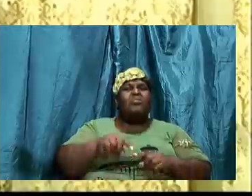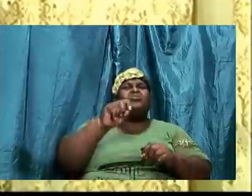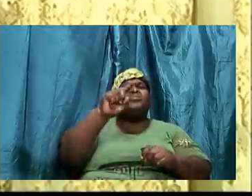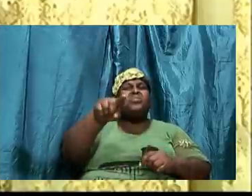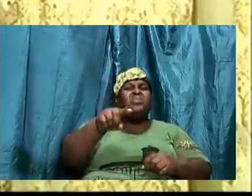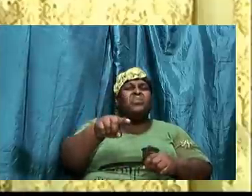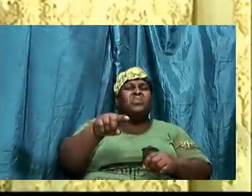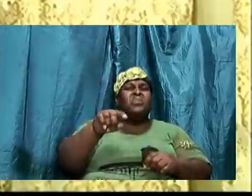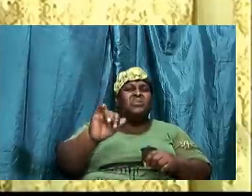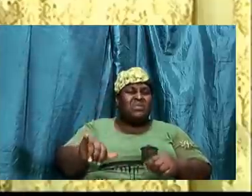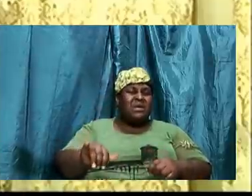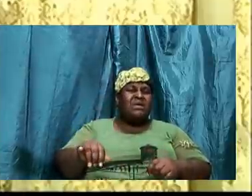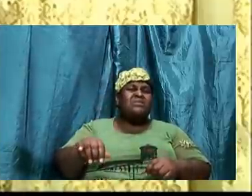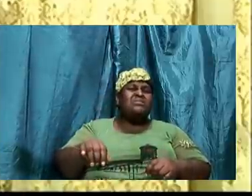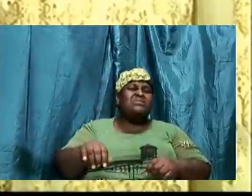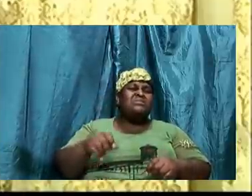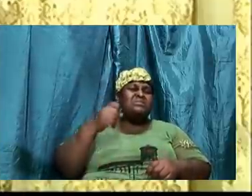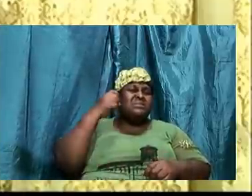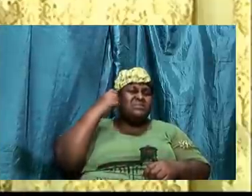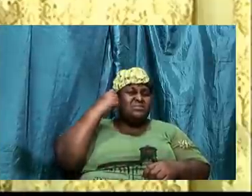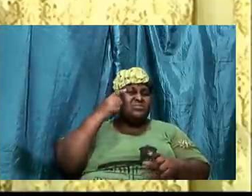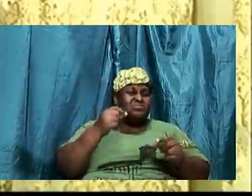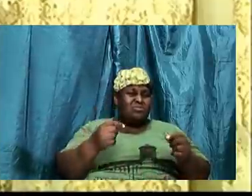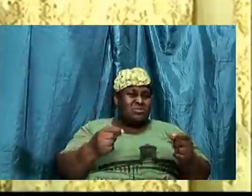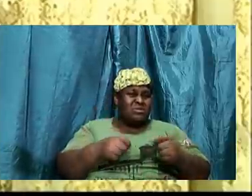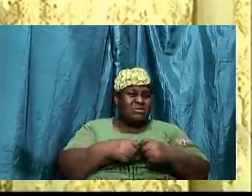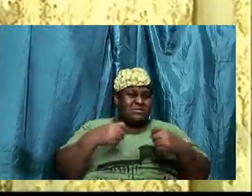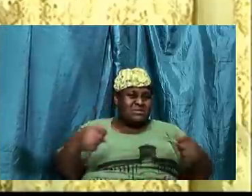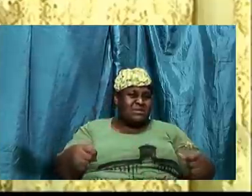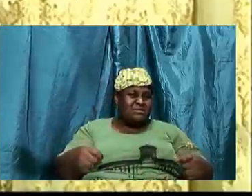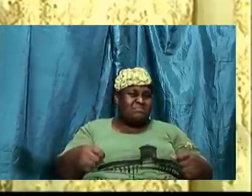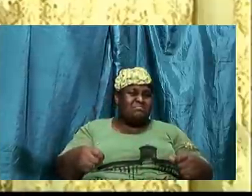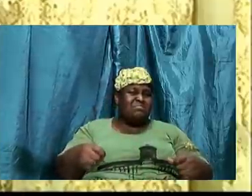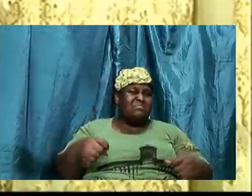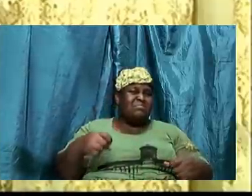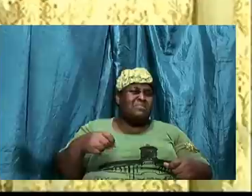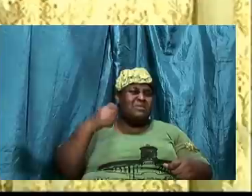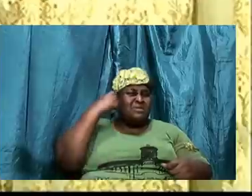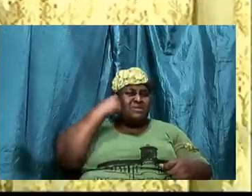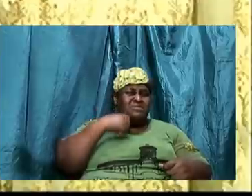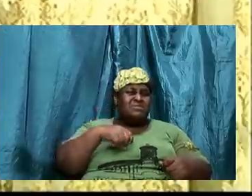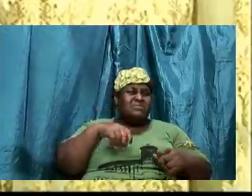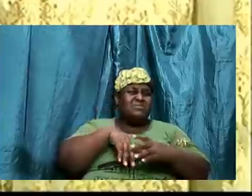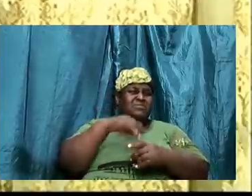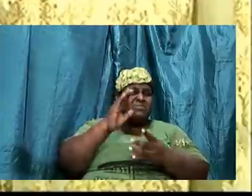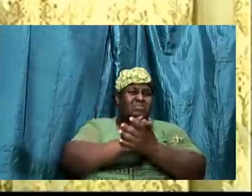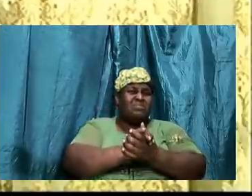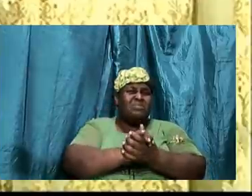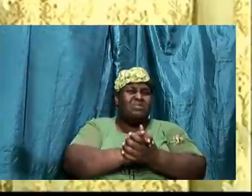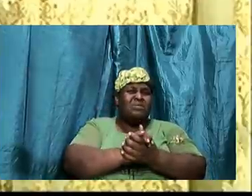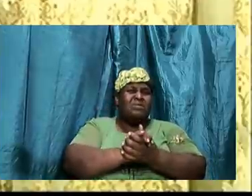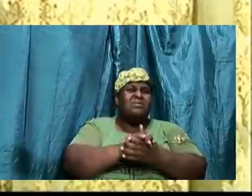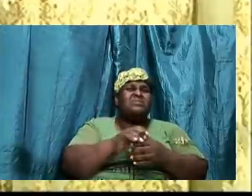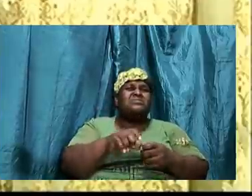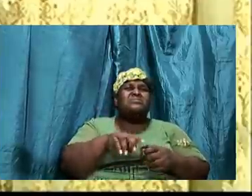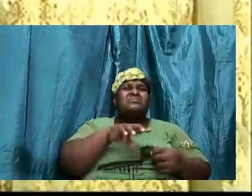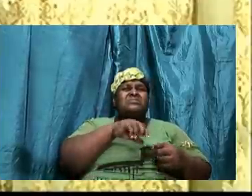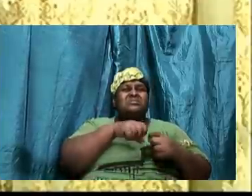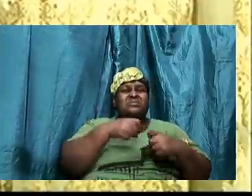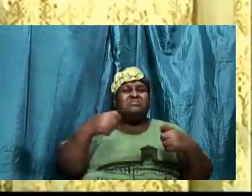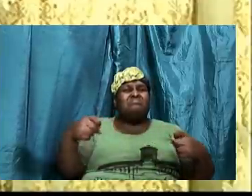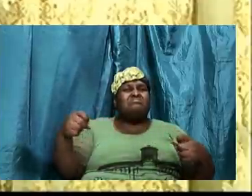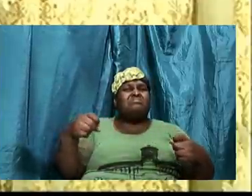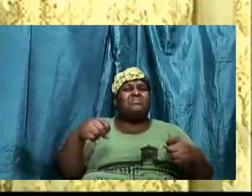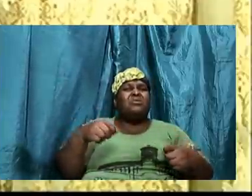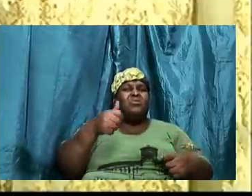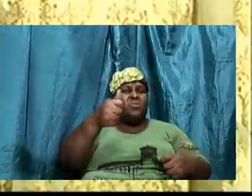fornication sinneth against his own body. For ye are bought with a price. So the Bible is telling us now that